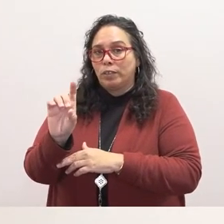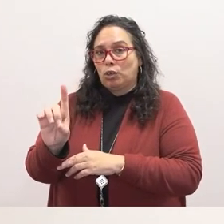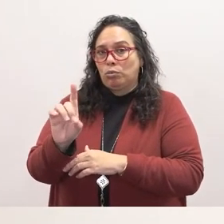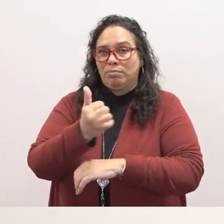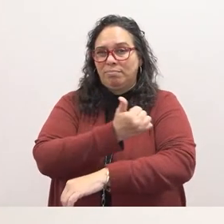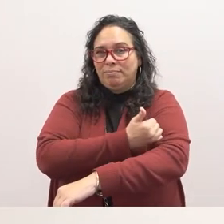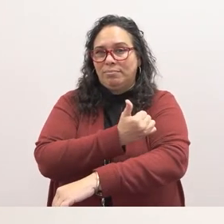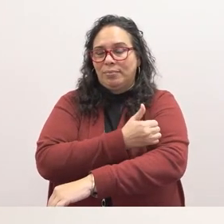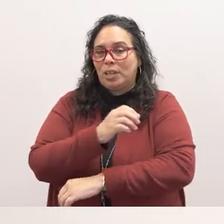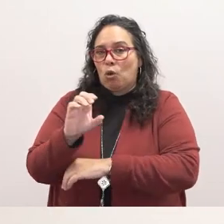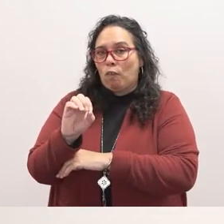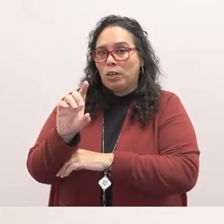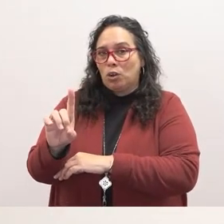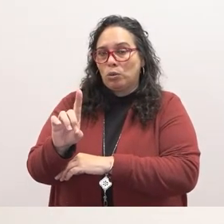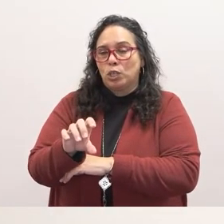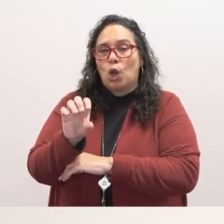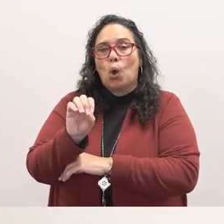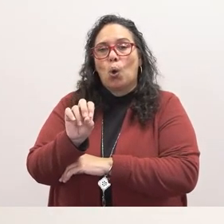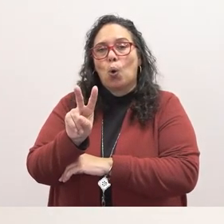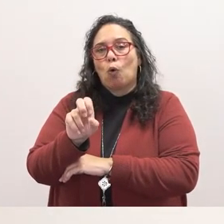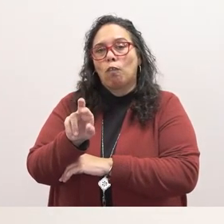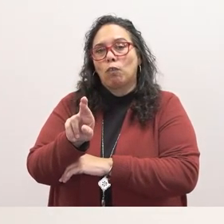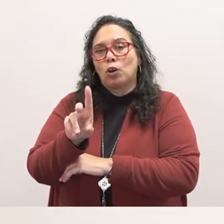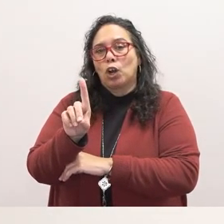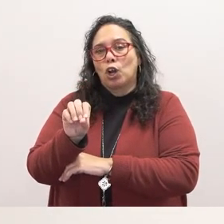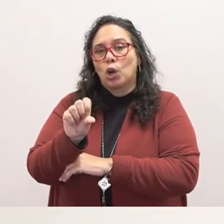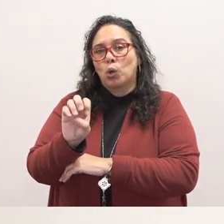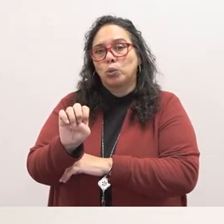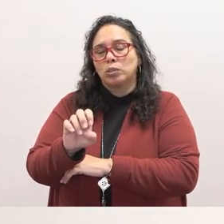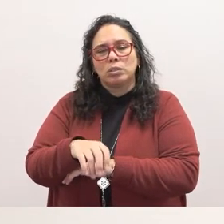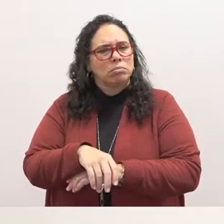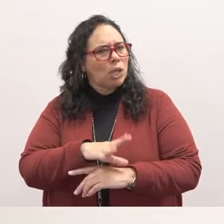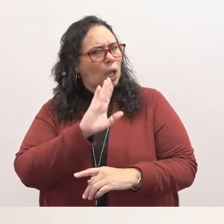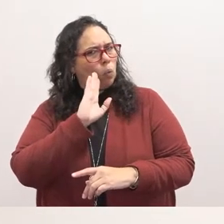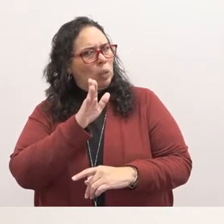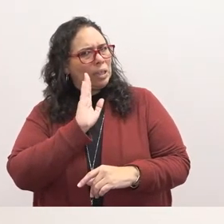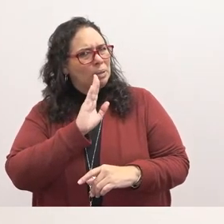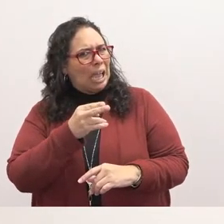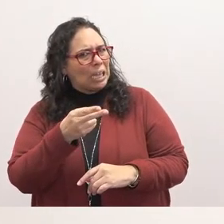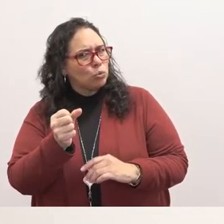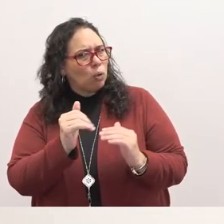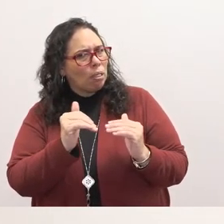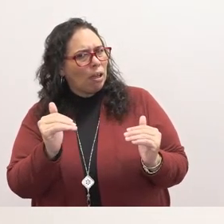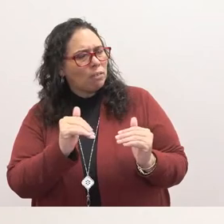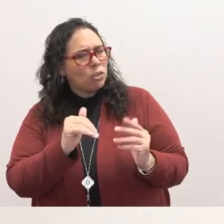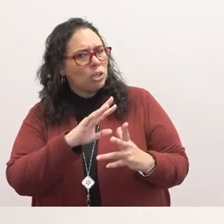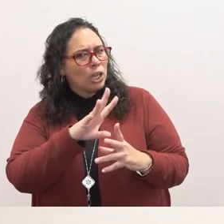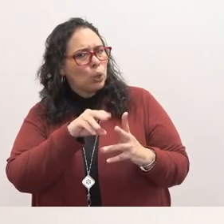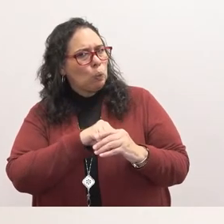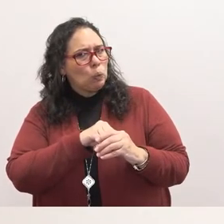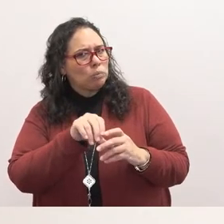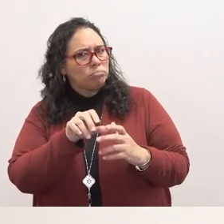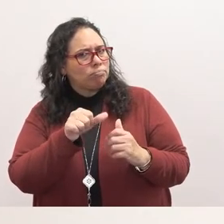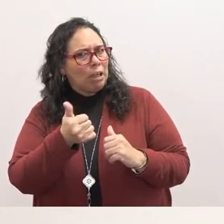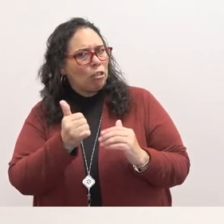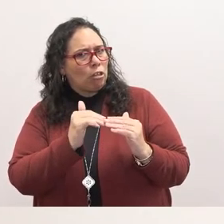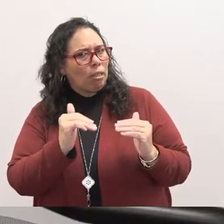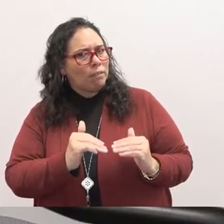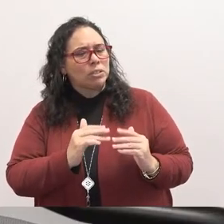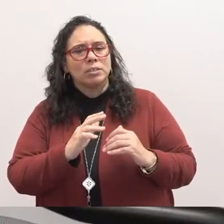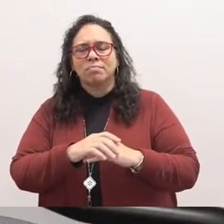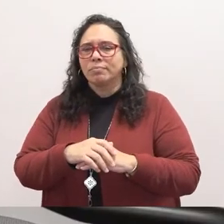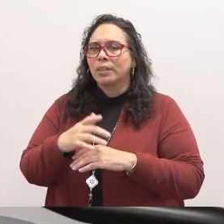And would this be at the high school level, or would that include other levels? We're